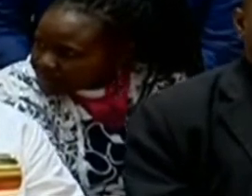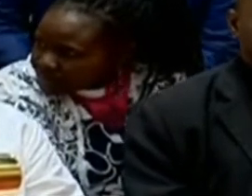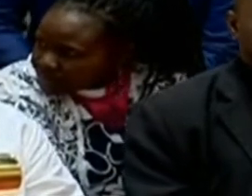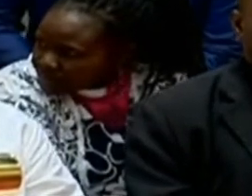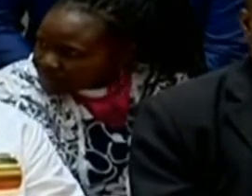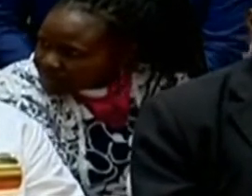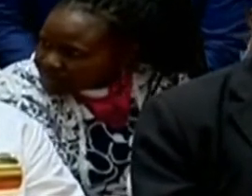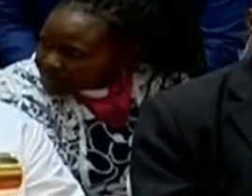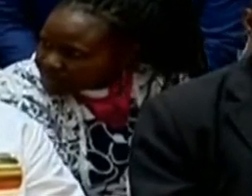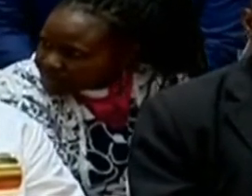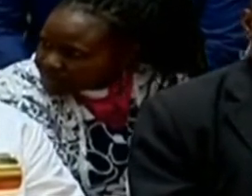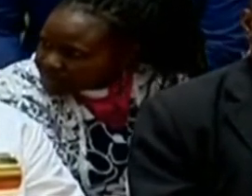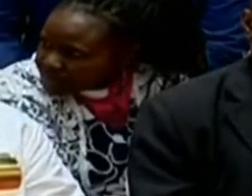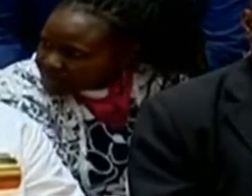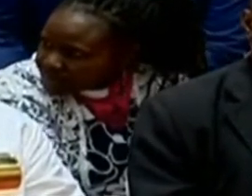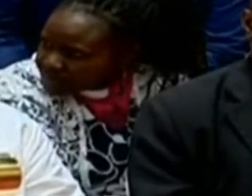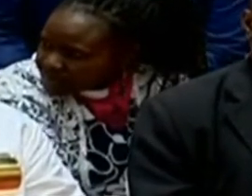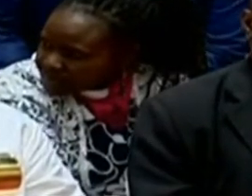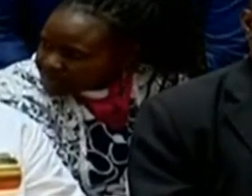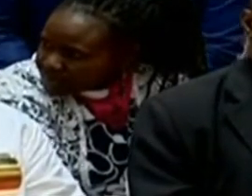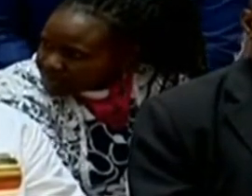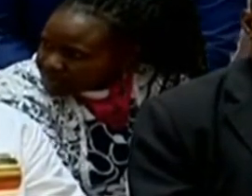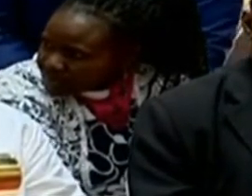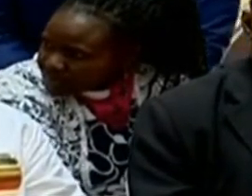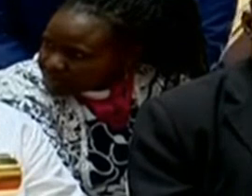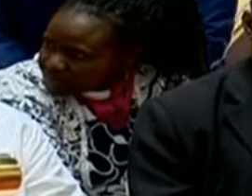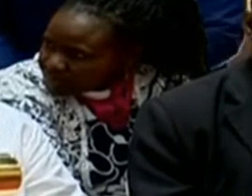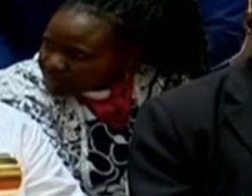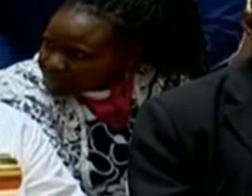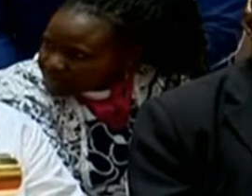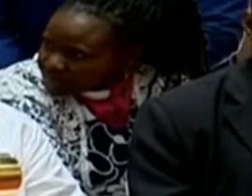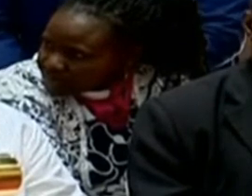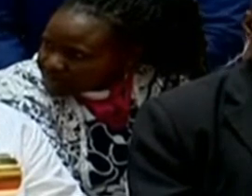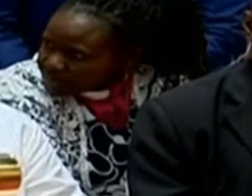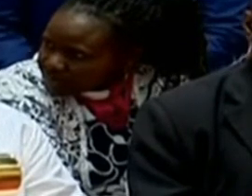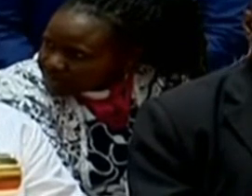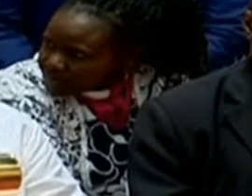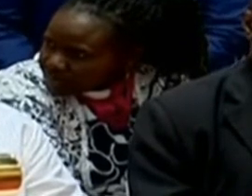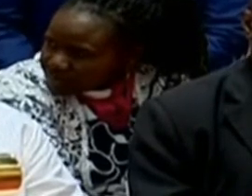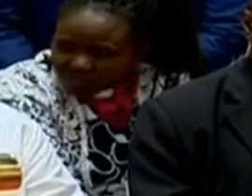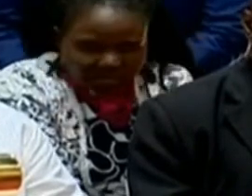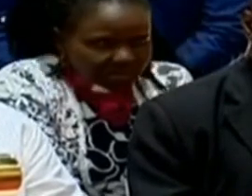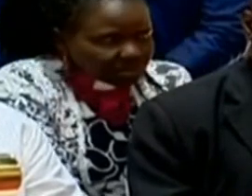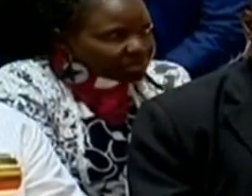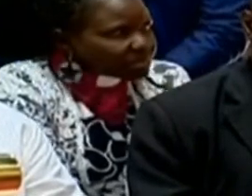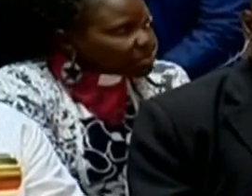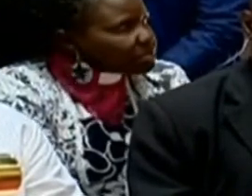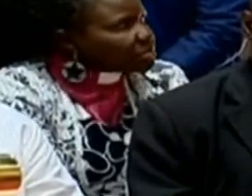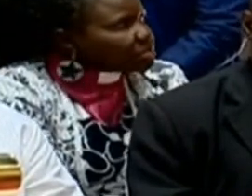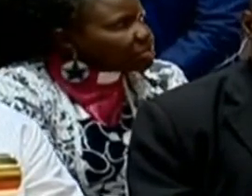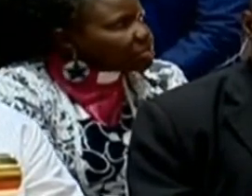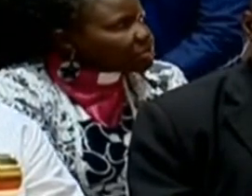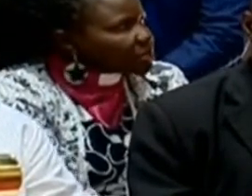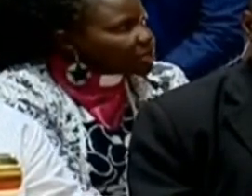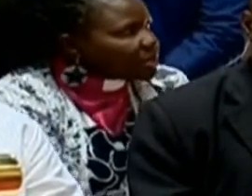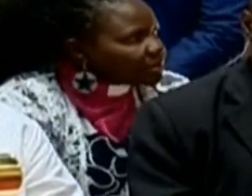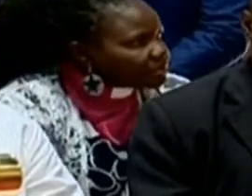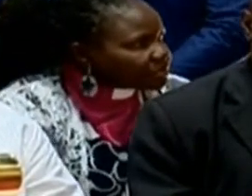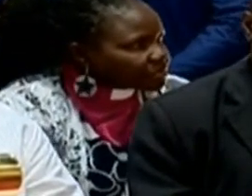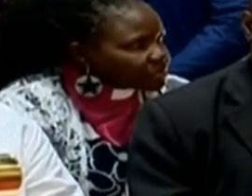relents from doing harm. Who knows if he will turn and relent and leave a blessing behind